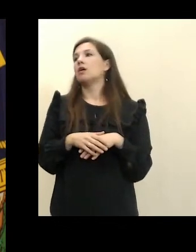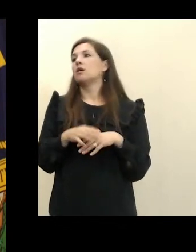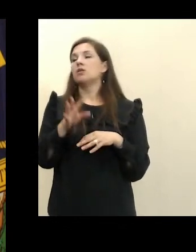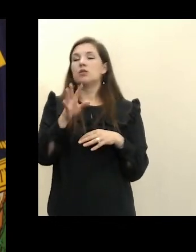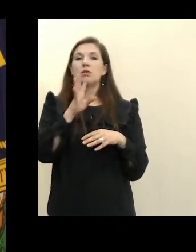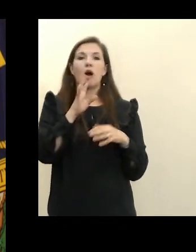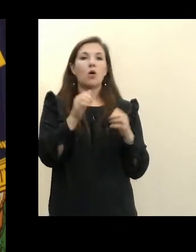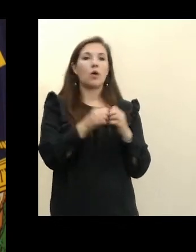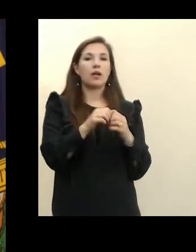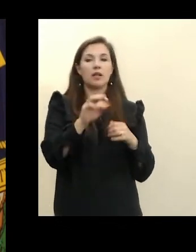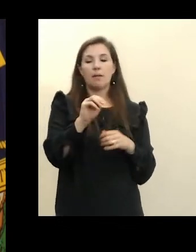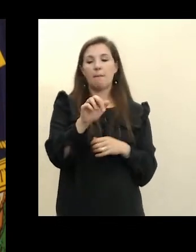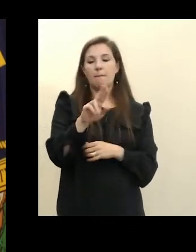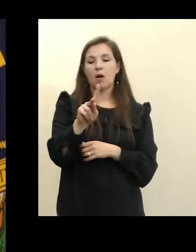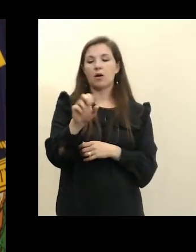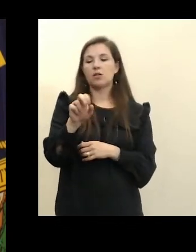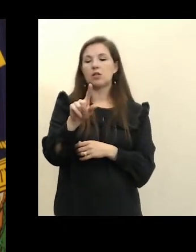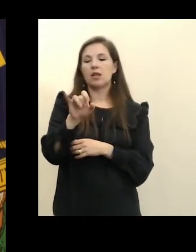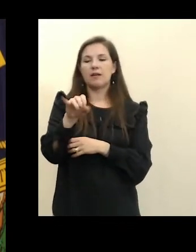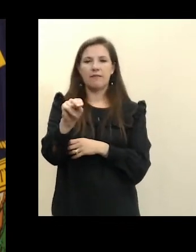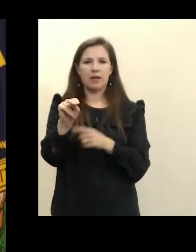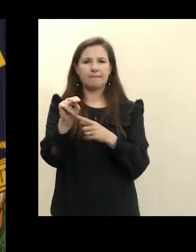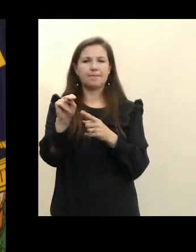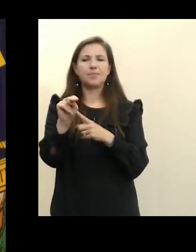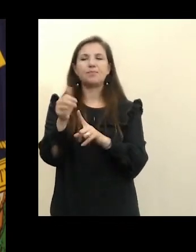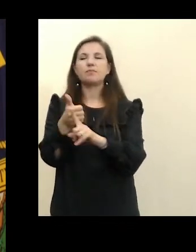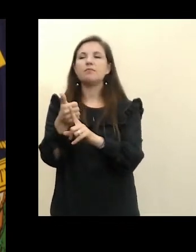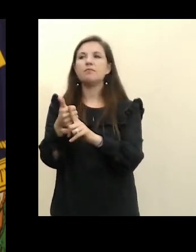times, I've talked to Mark Sullivan, the head of